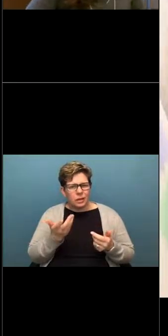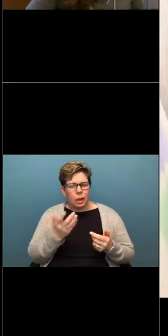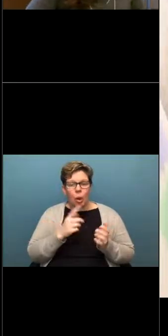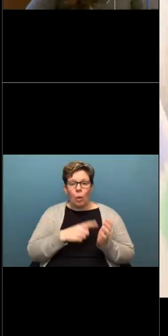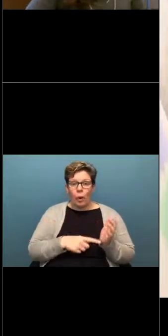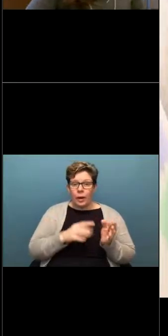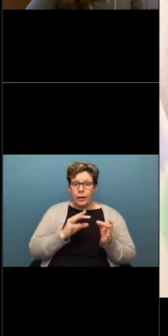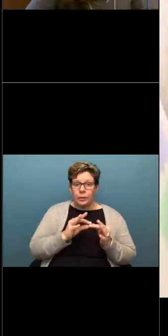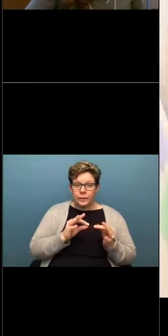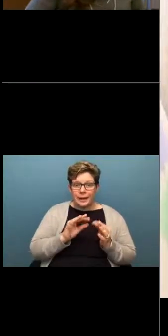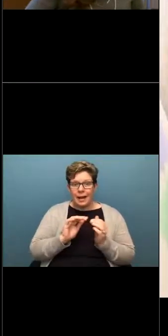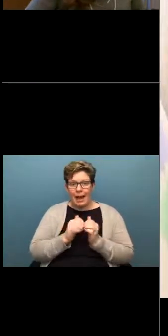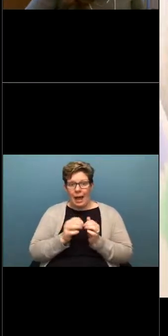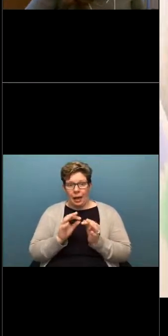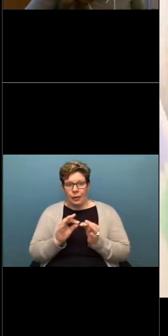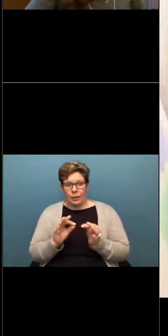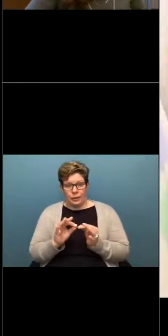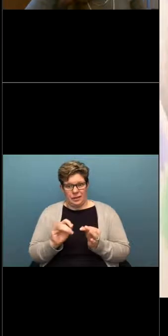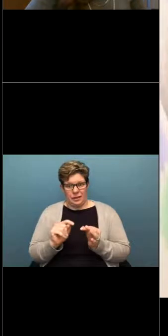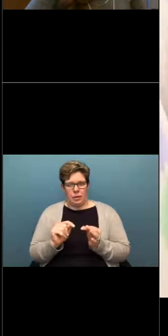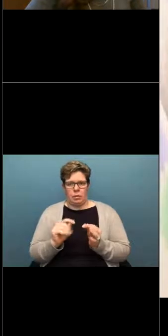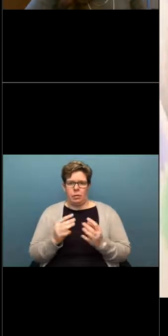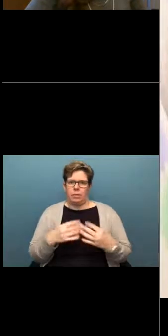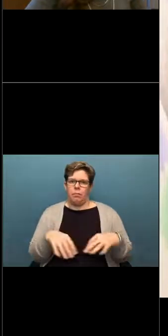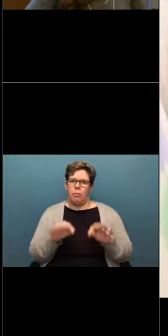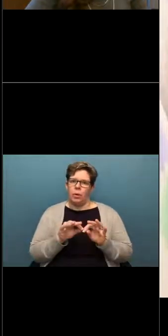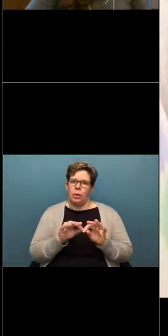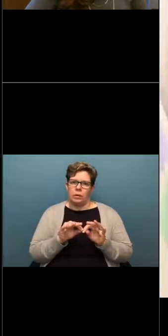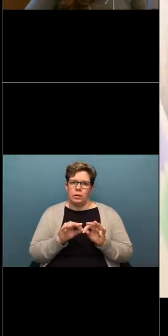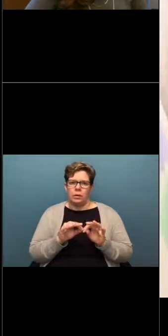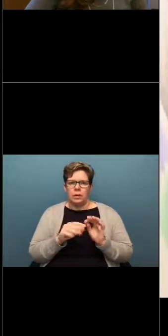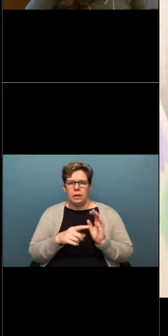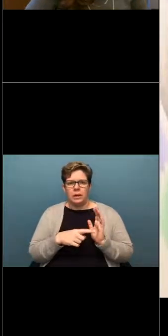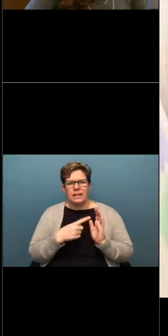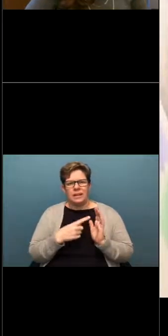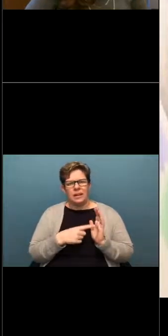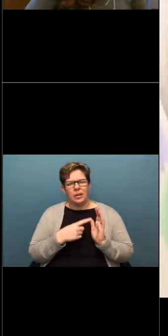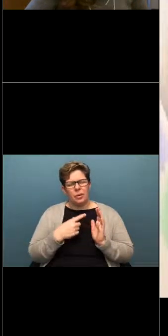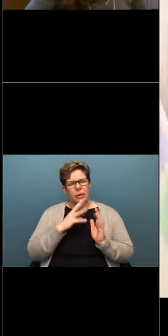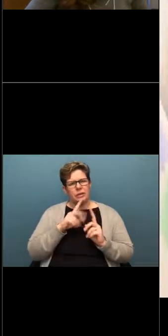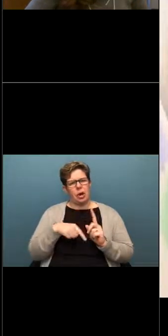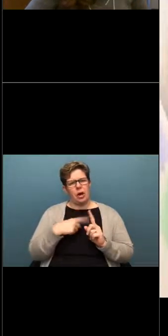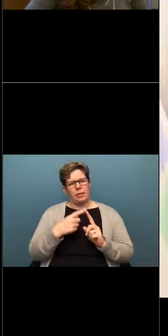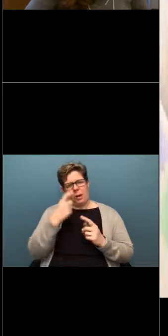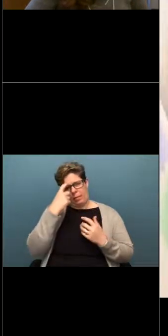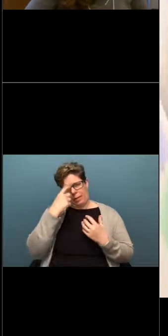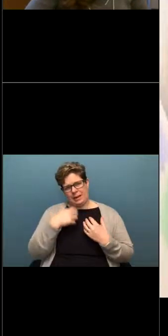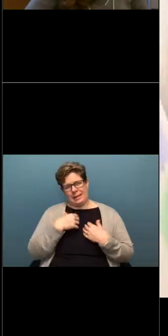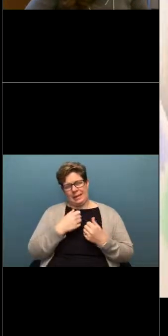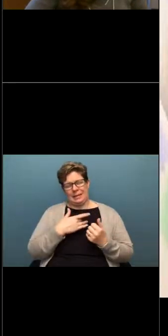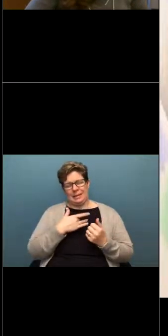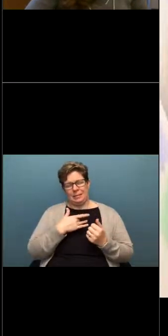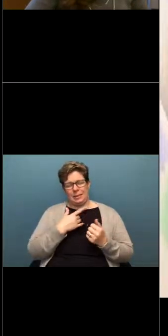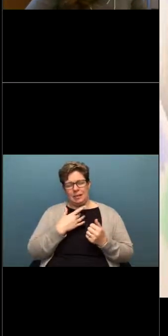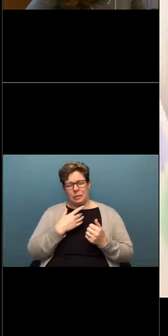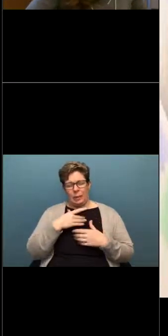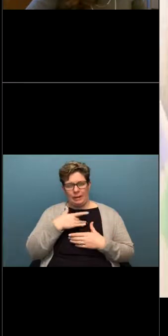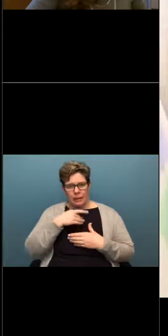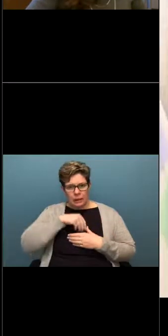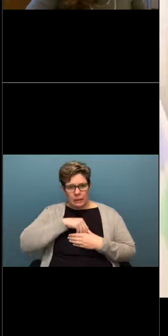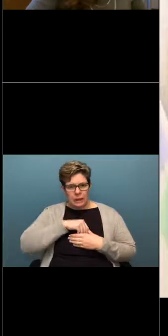really important. And some things that we talk about, especially with mental health, can be really tough to say out loud. It might be